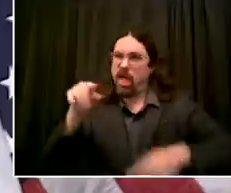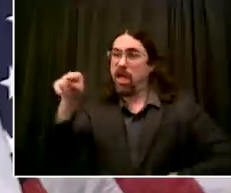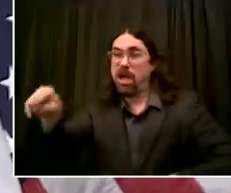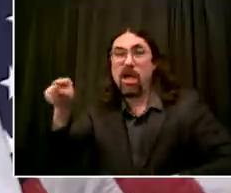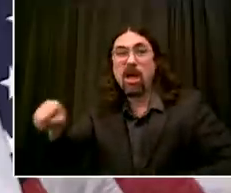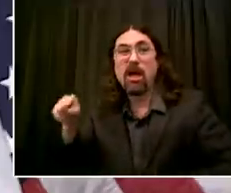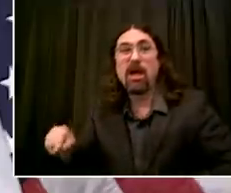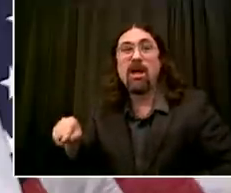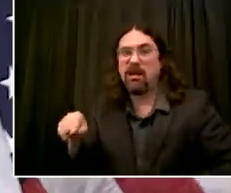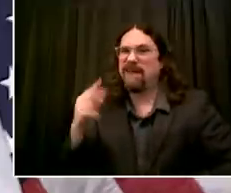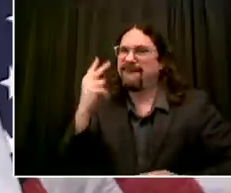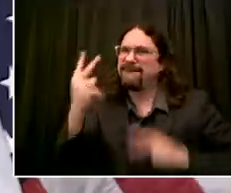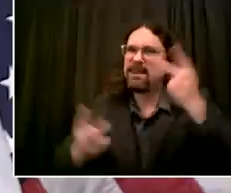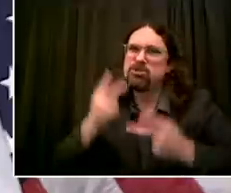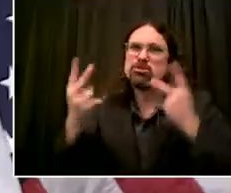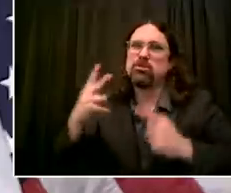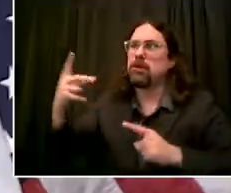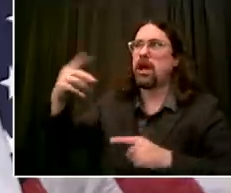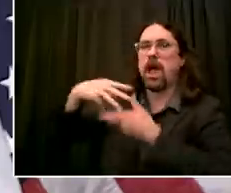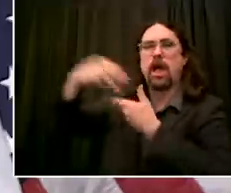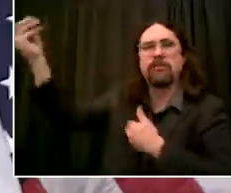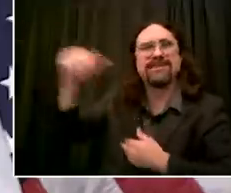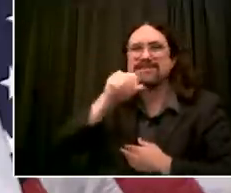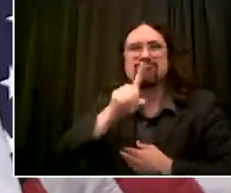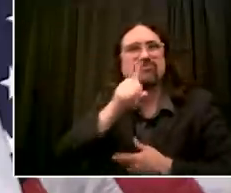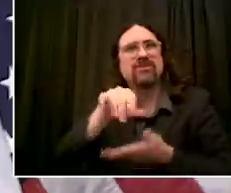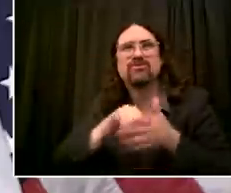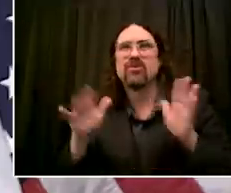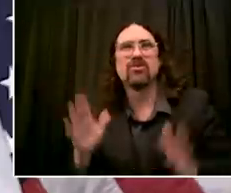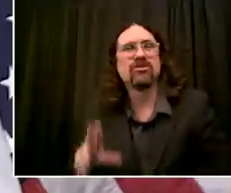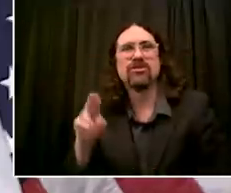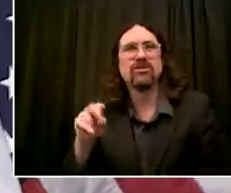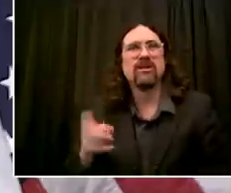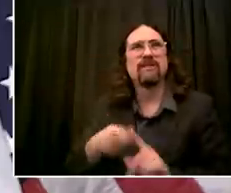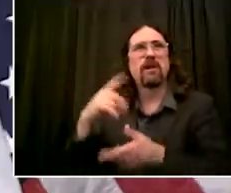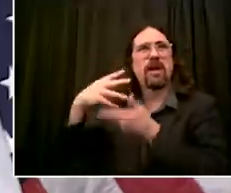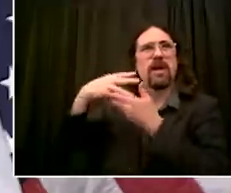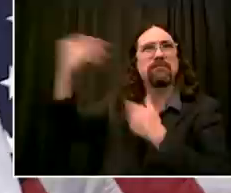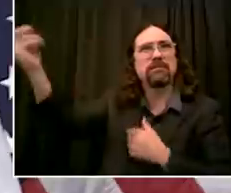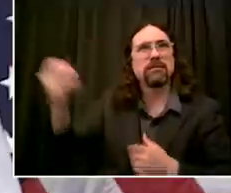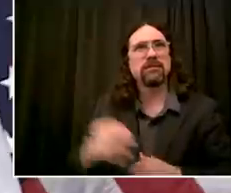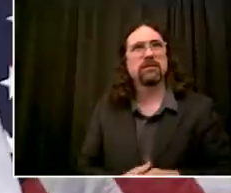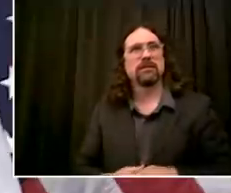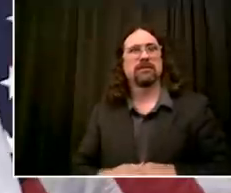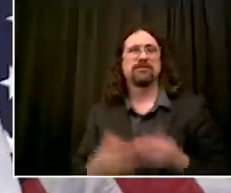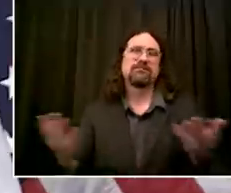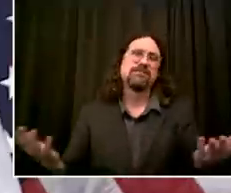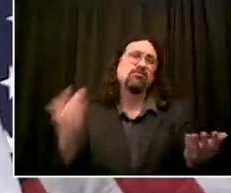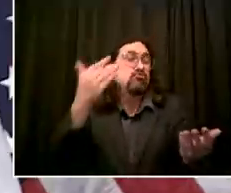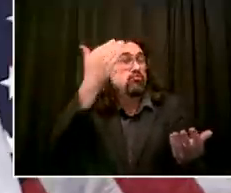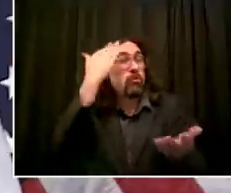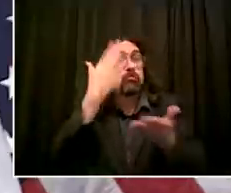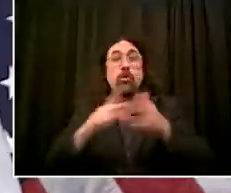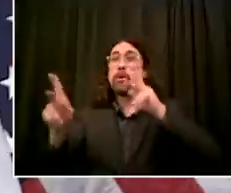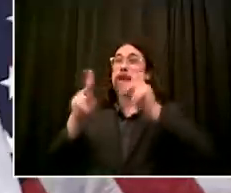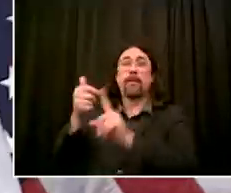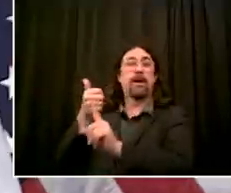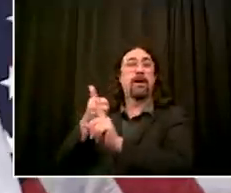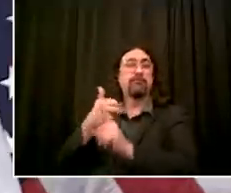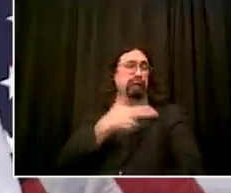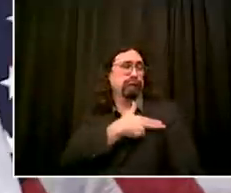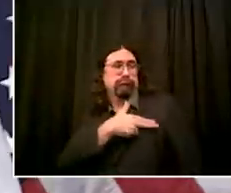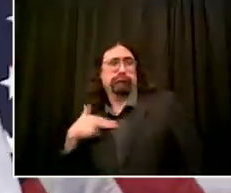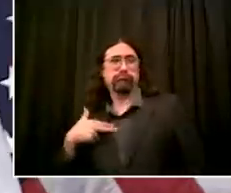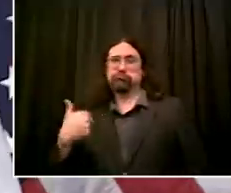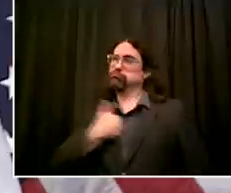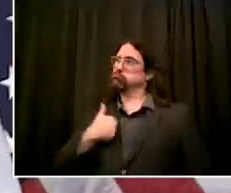looting for pure financial gain, pure criminal gain, nothing to do with protest whatsoever. No